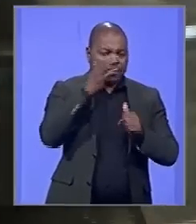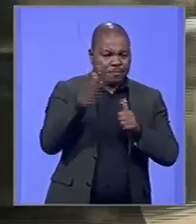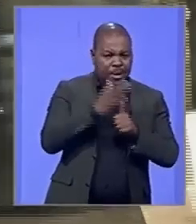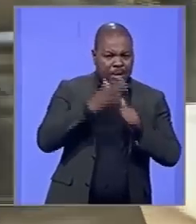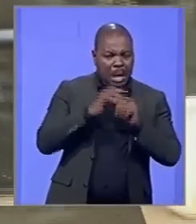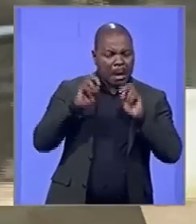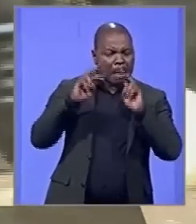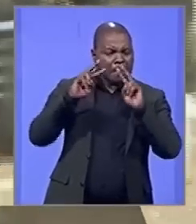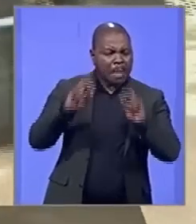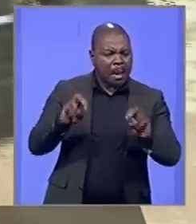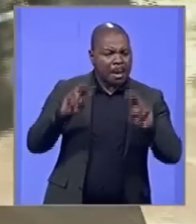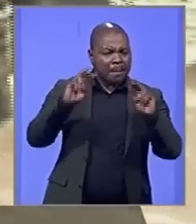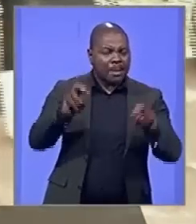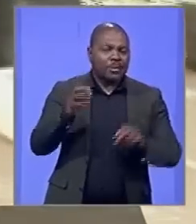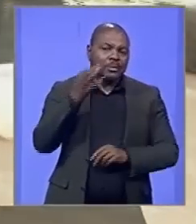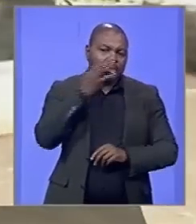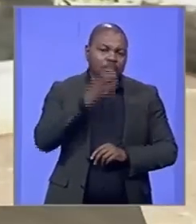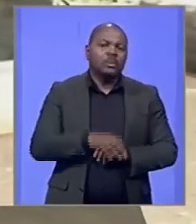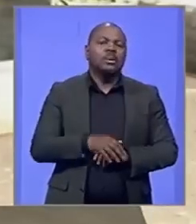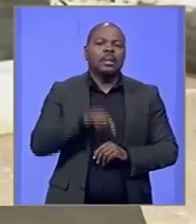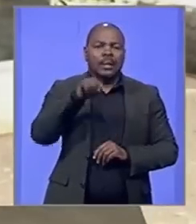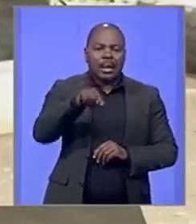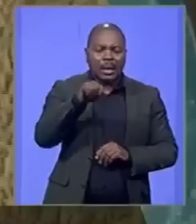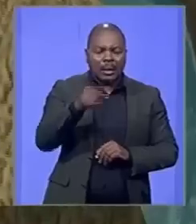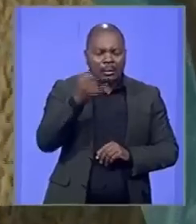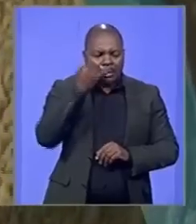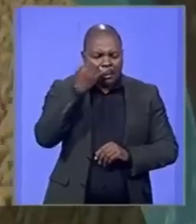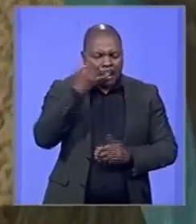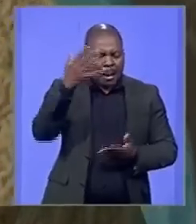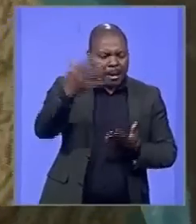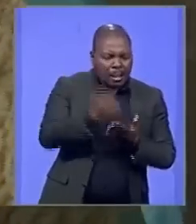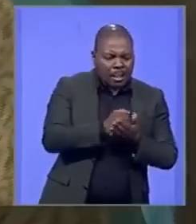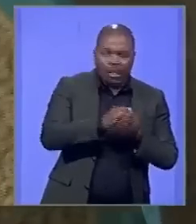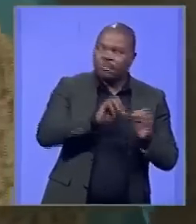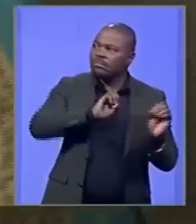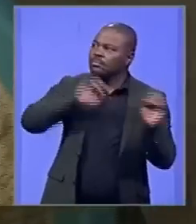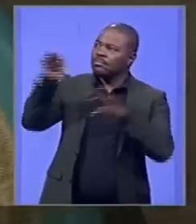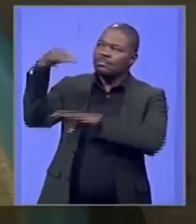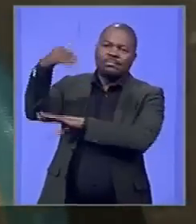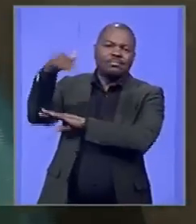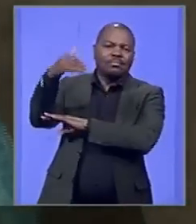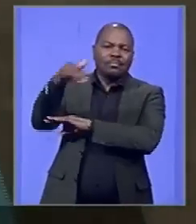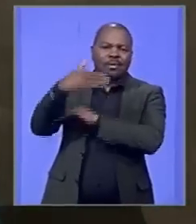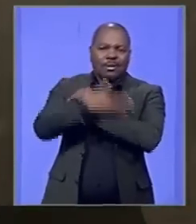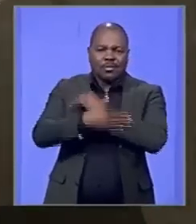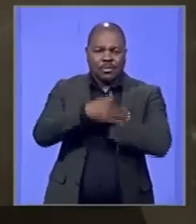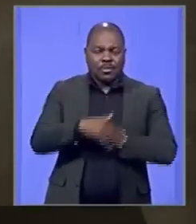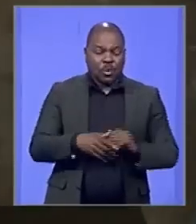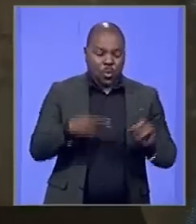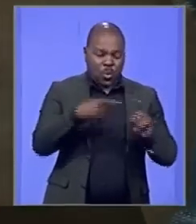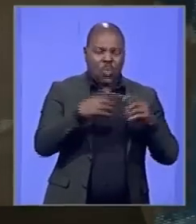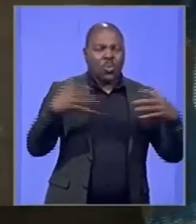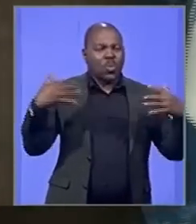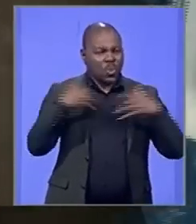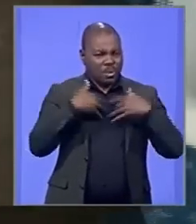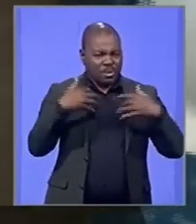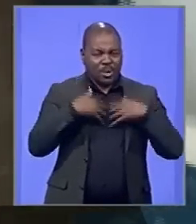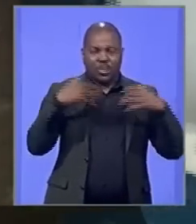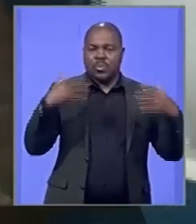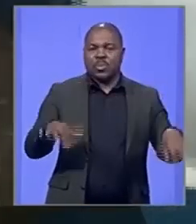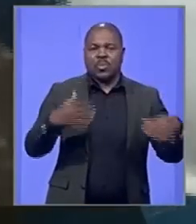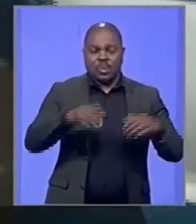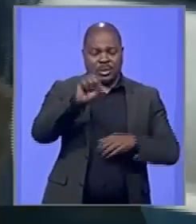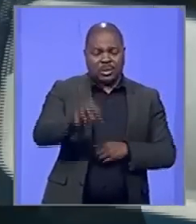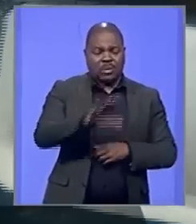fa diritibatsi di fetisediwa le go romelwa kwa moseja e se mo molaong. Gape a re o tshwenyegile thata ka thekiso ya diritibatsi